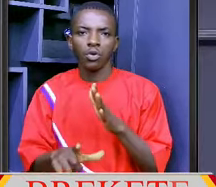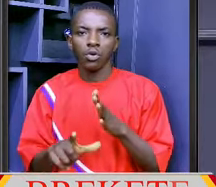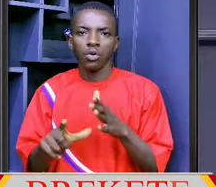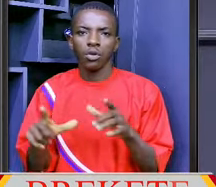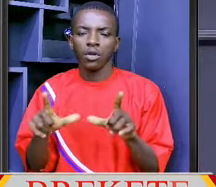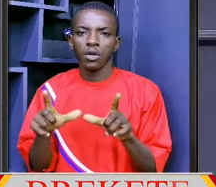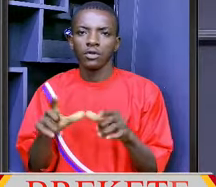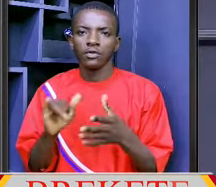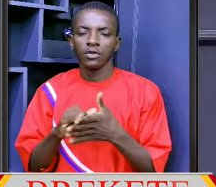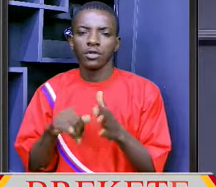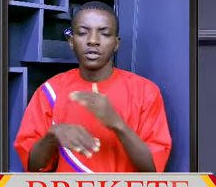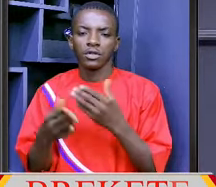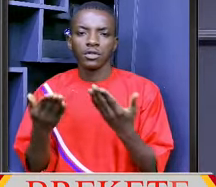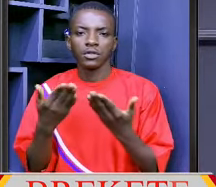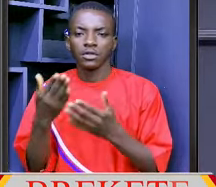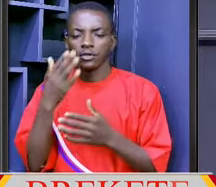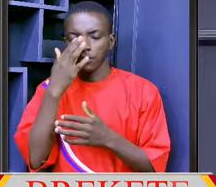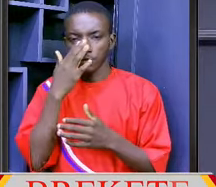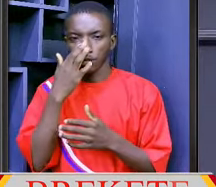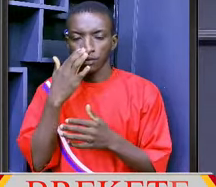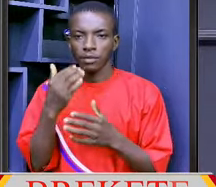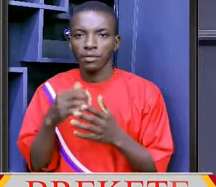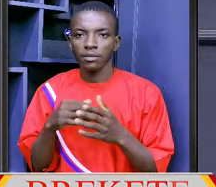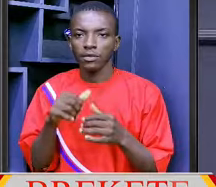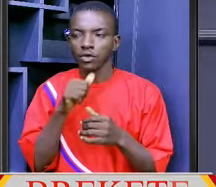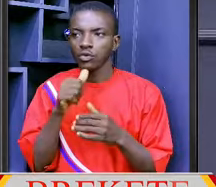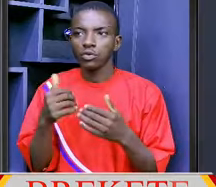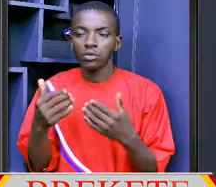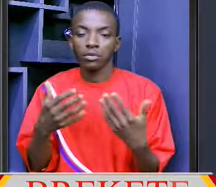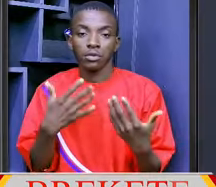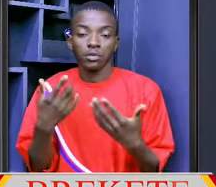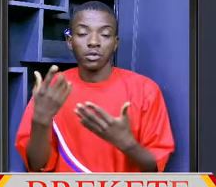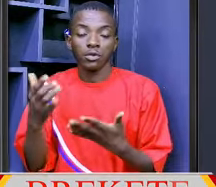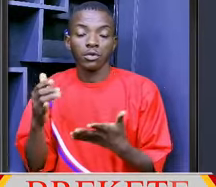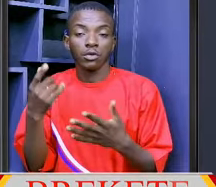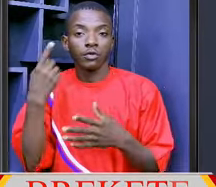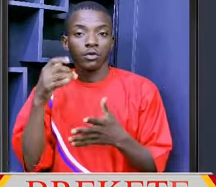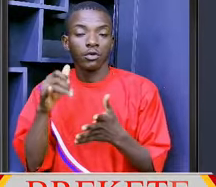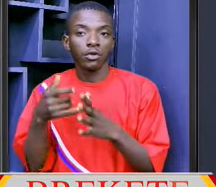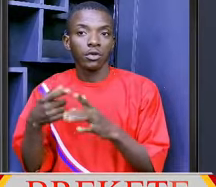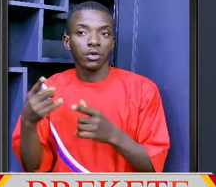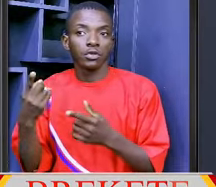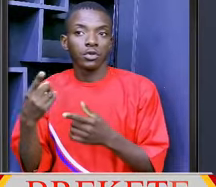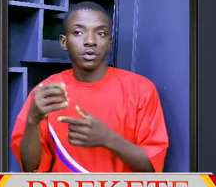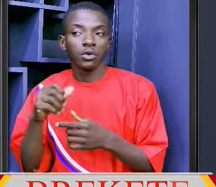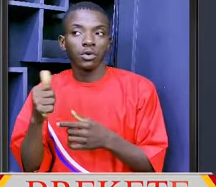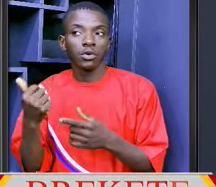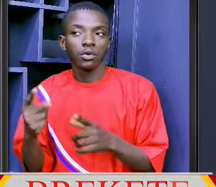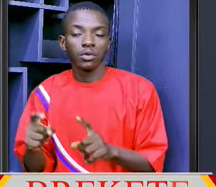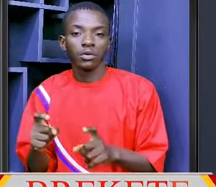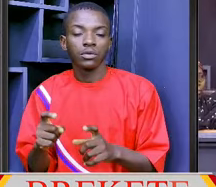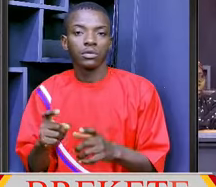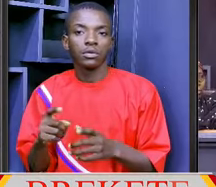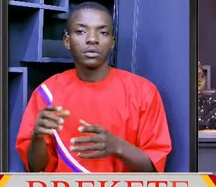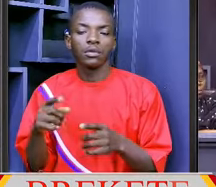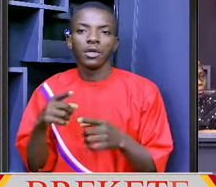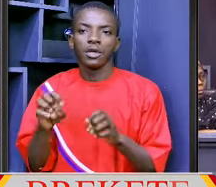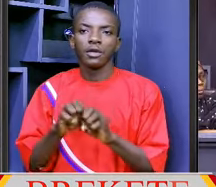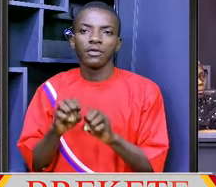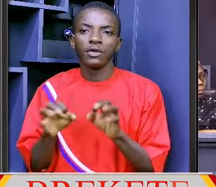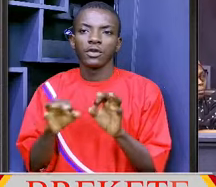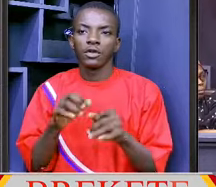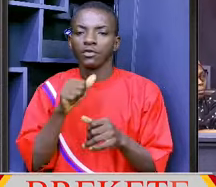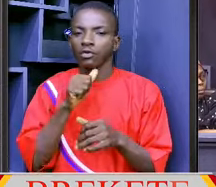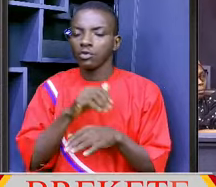the service. So, we are not blaming you for these other ones, but so, thank you so much. If